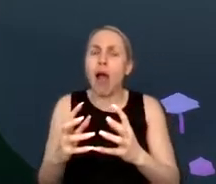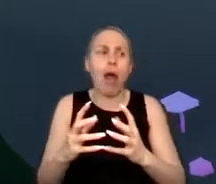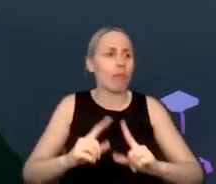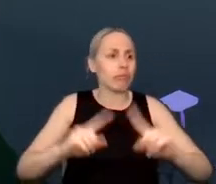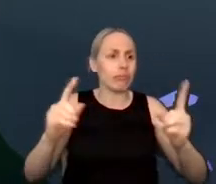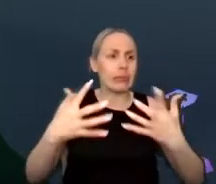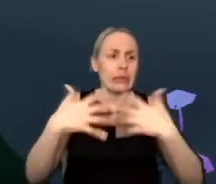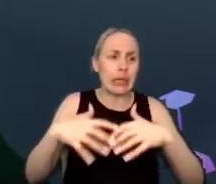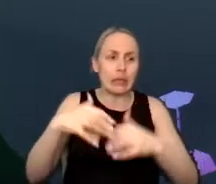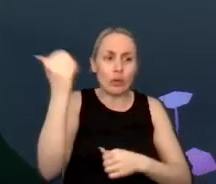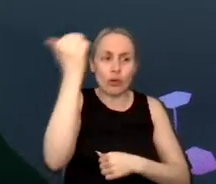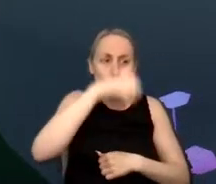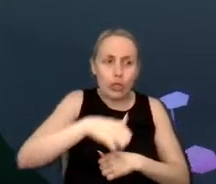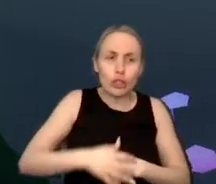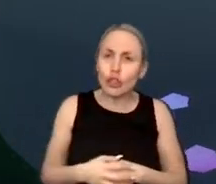knowledge